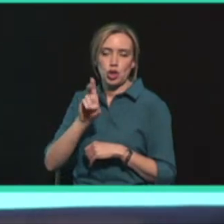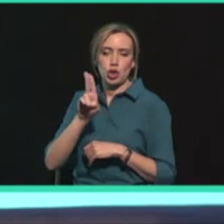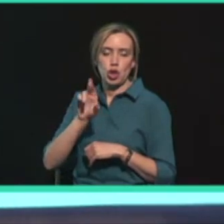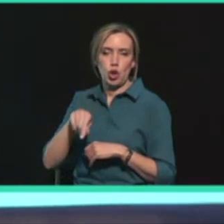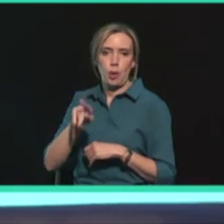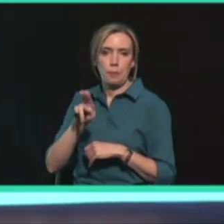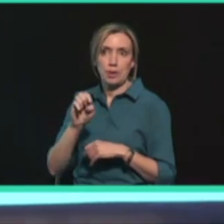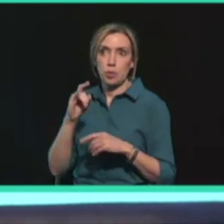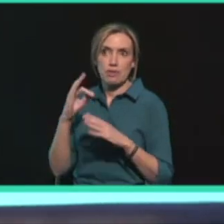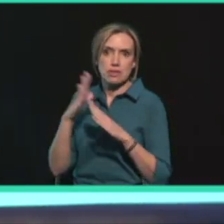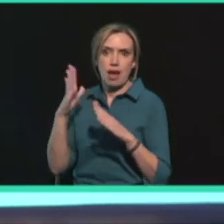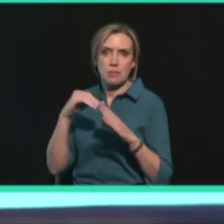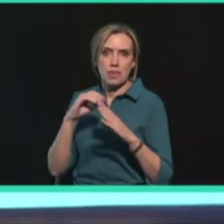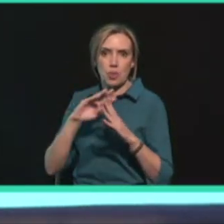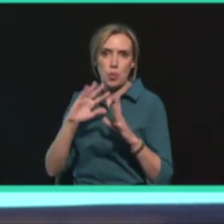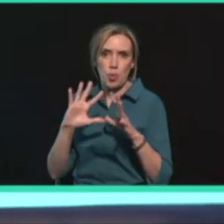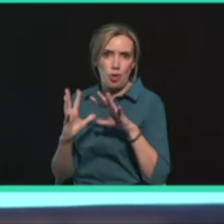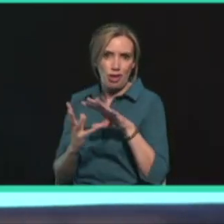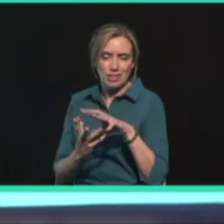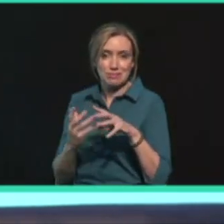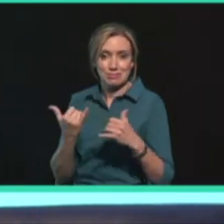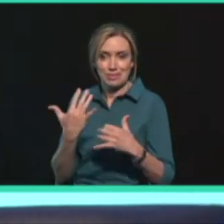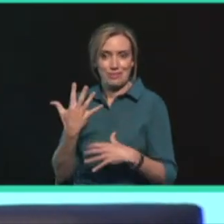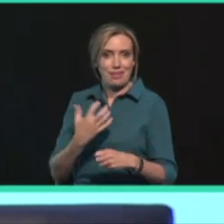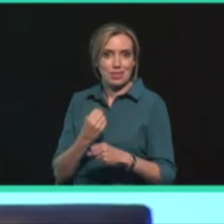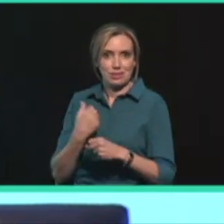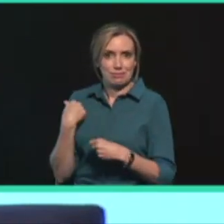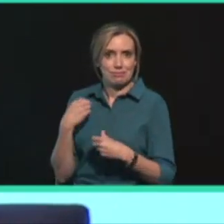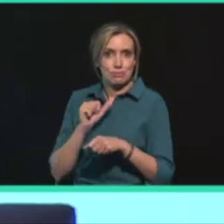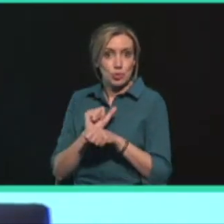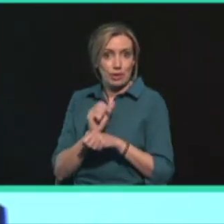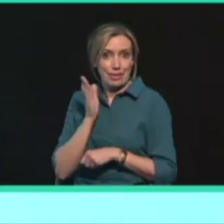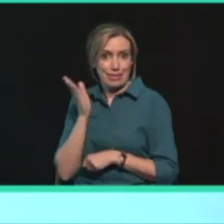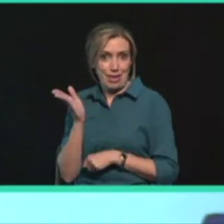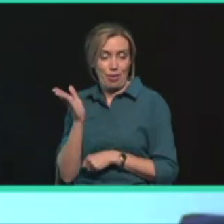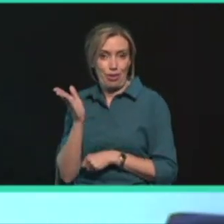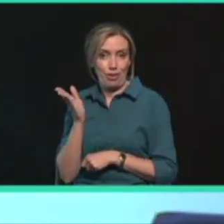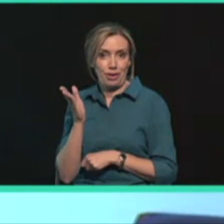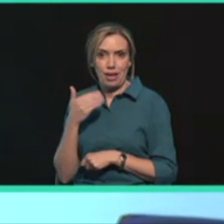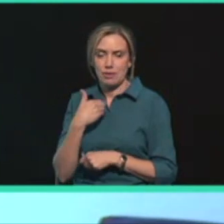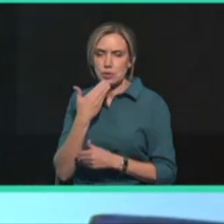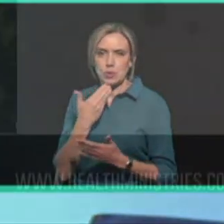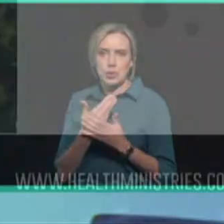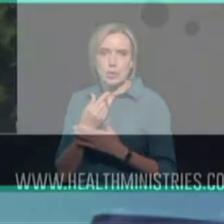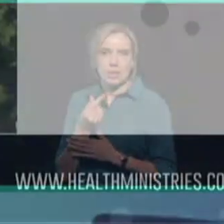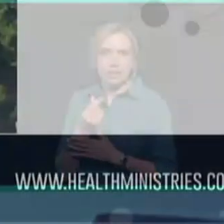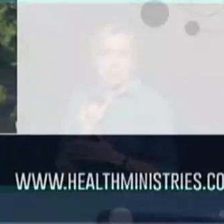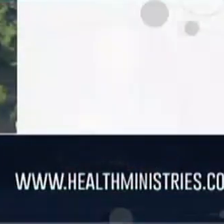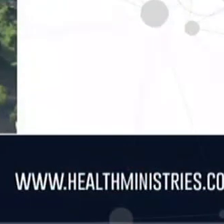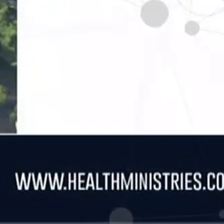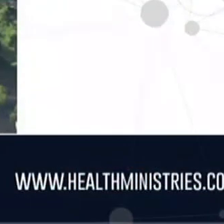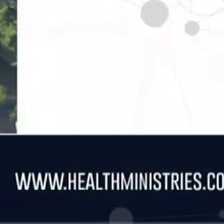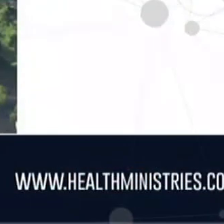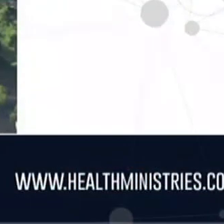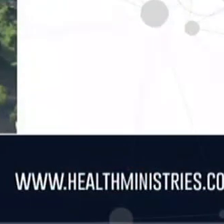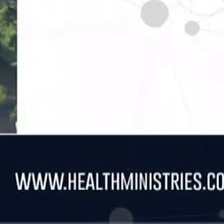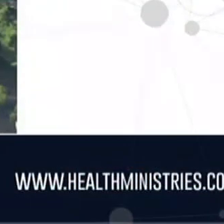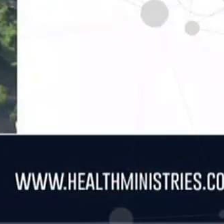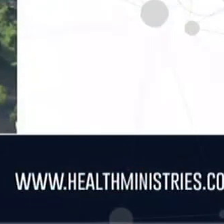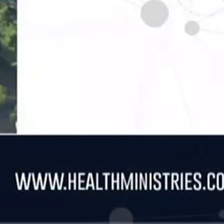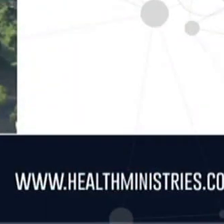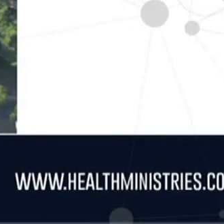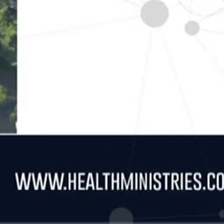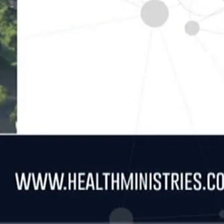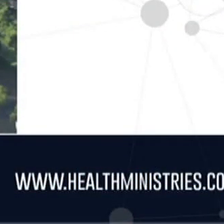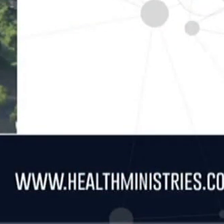there for 5 years now, and we have a, I think, very good gastroenterology and hepatology department with 2 colleagues